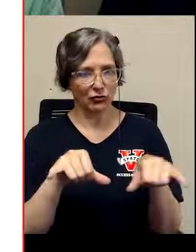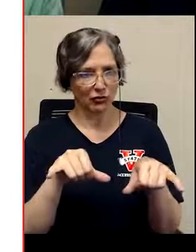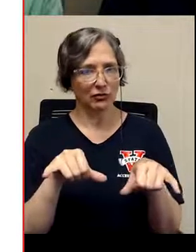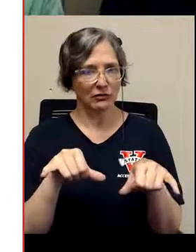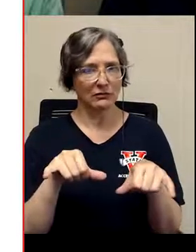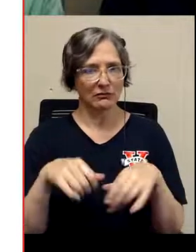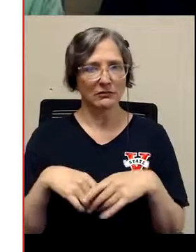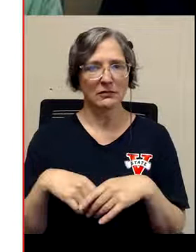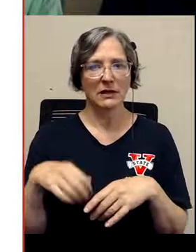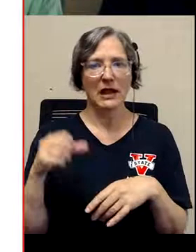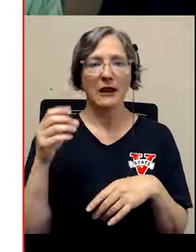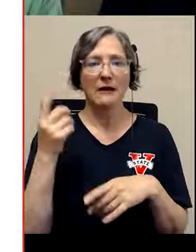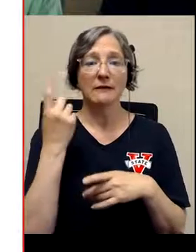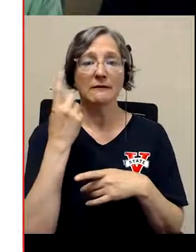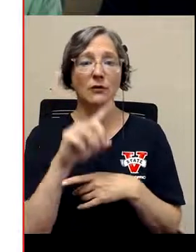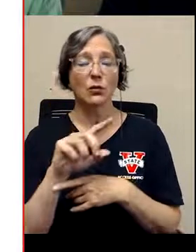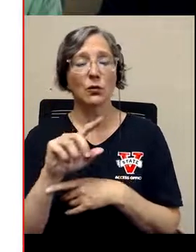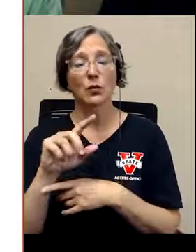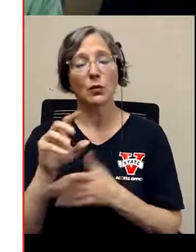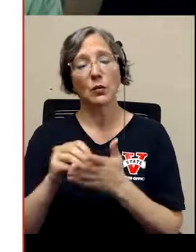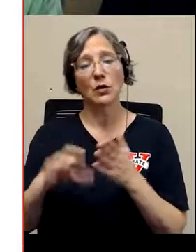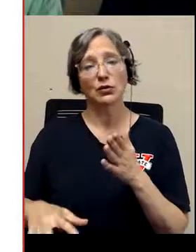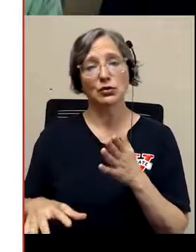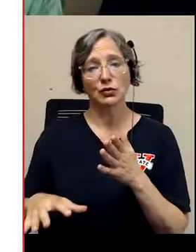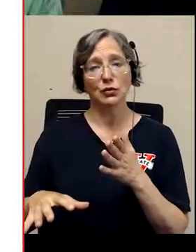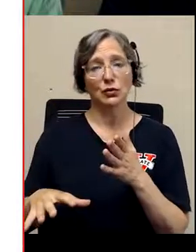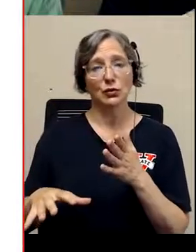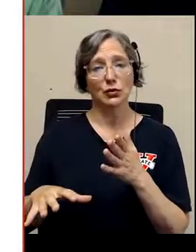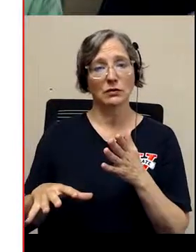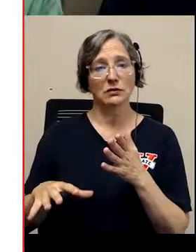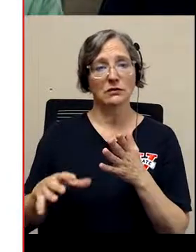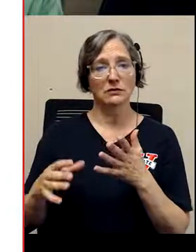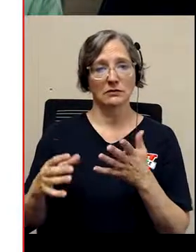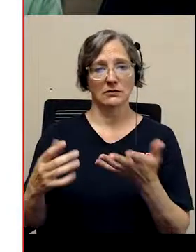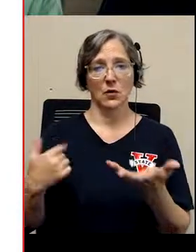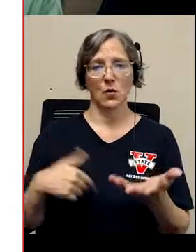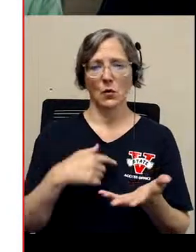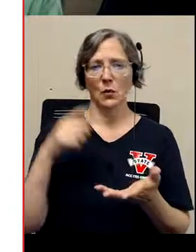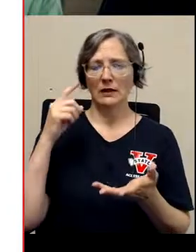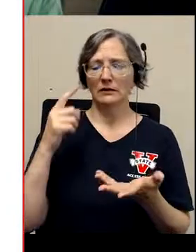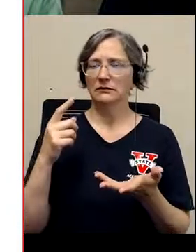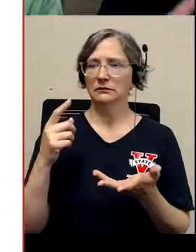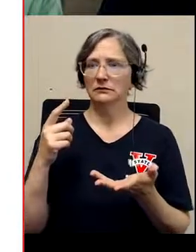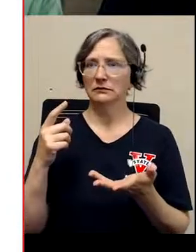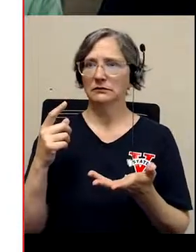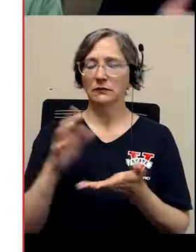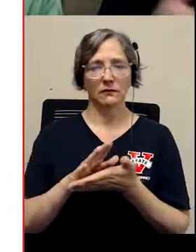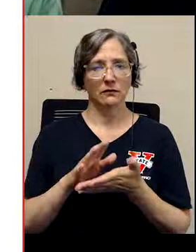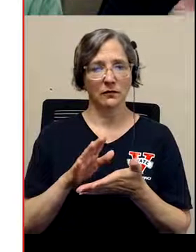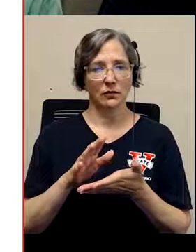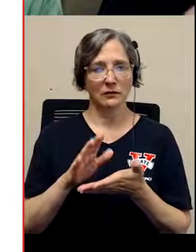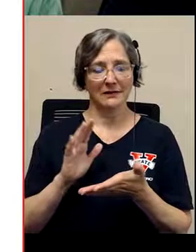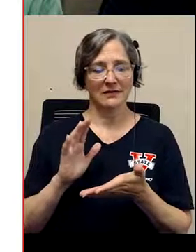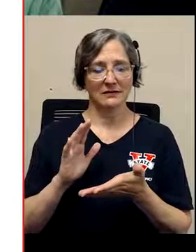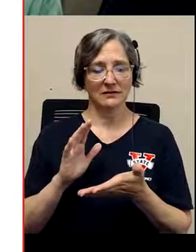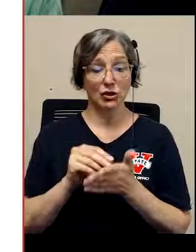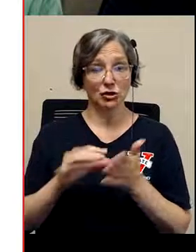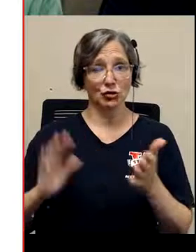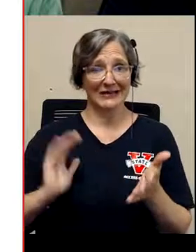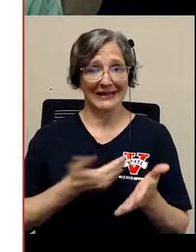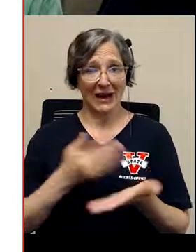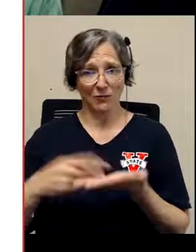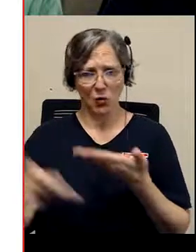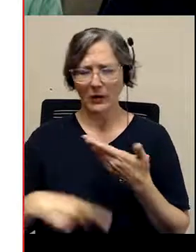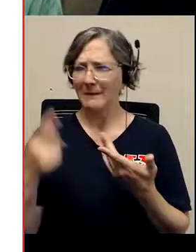student candidates, and it's also number 5. And so it's the idea of what does that really mean when we're thinking about who do we